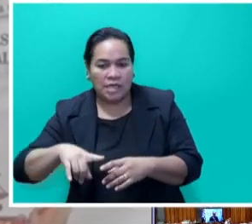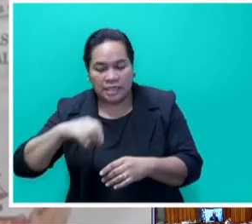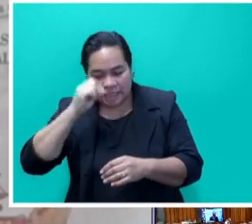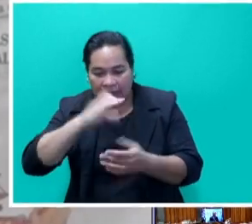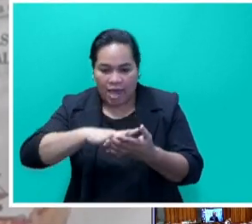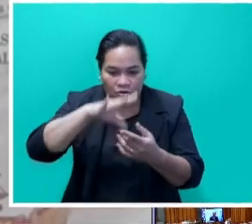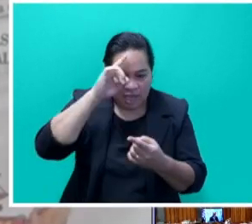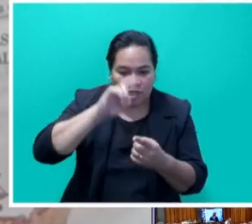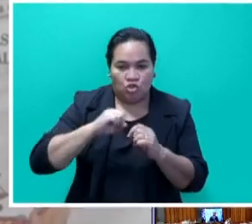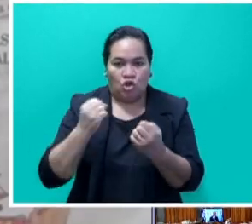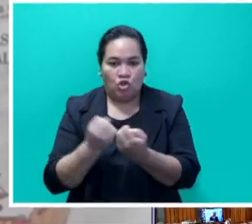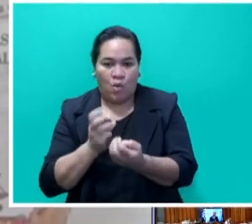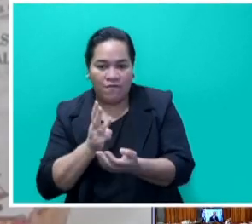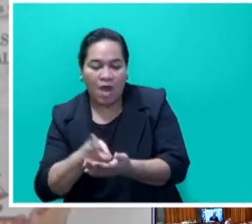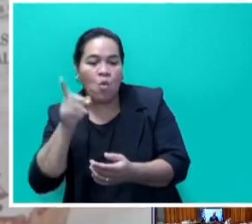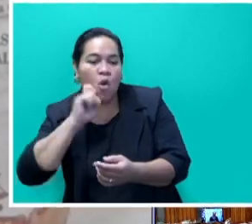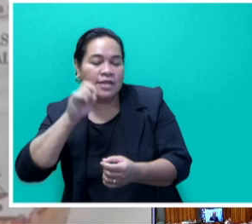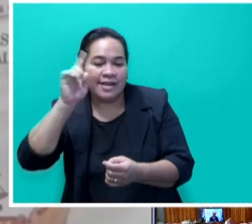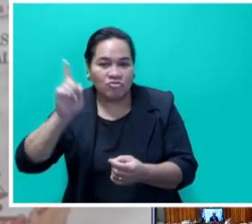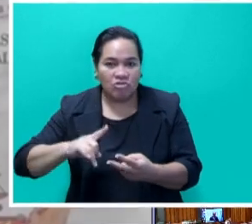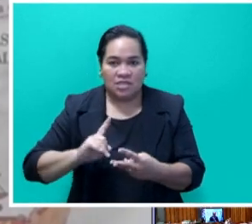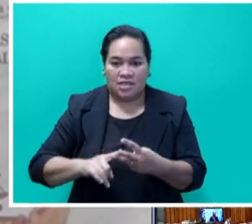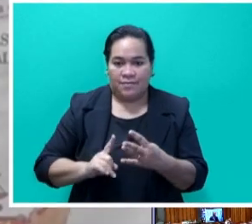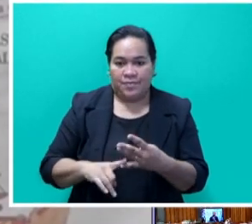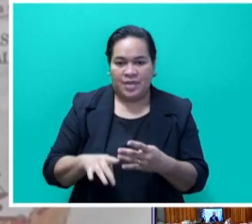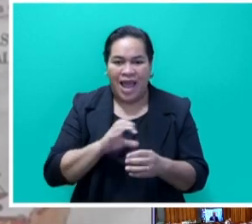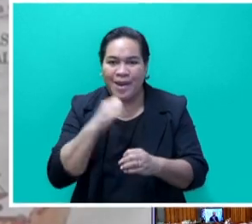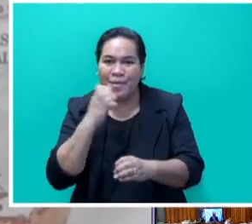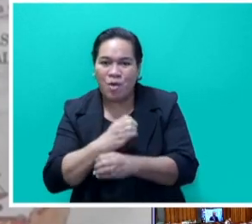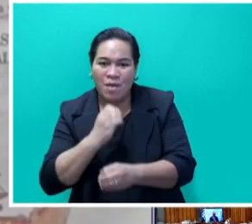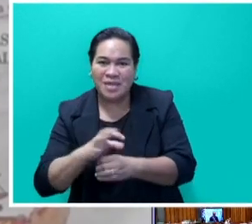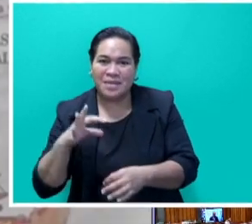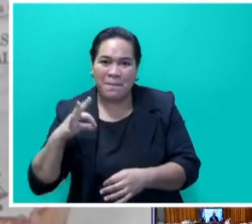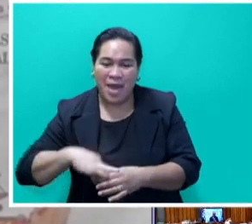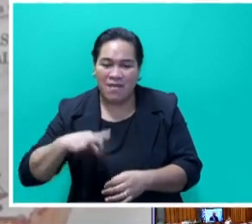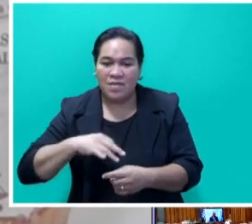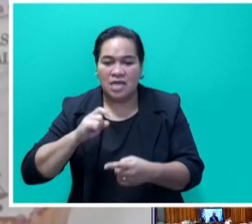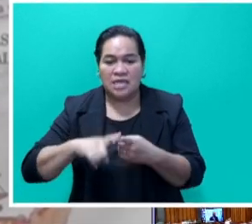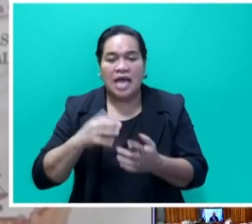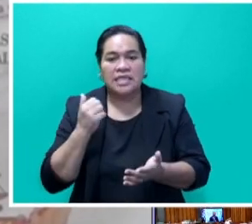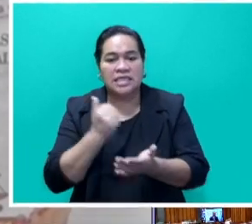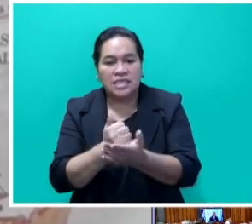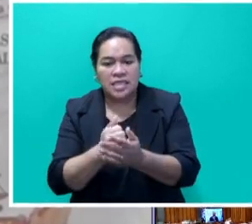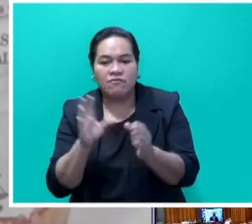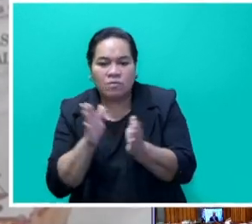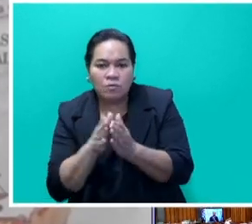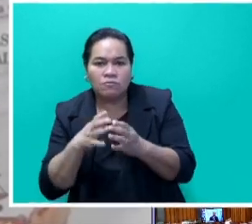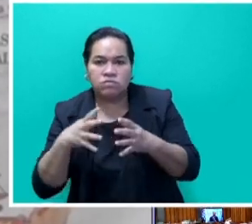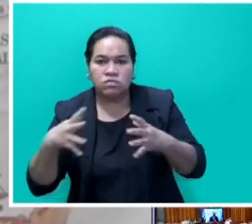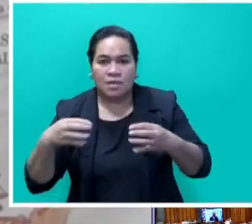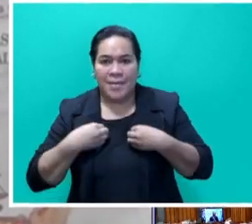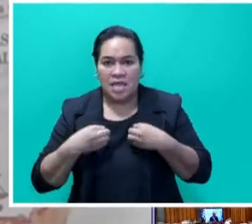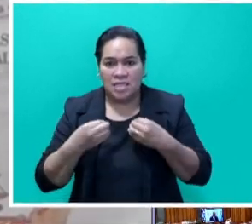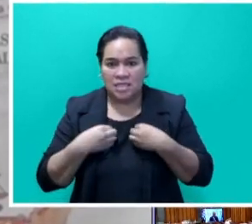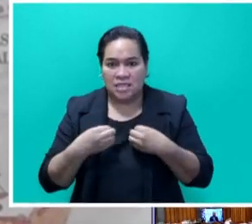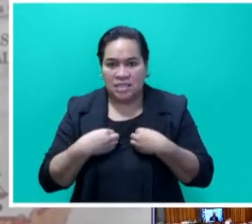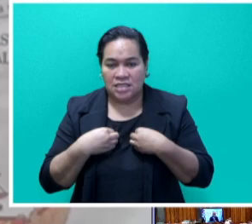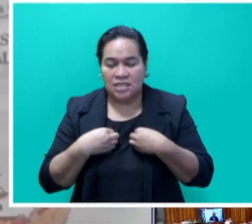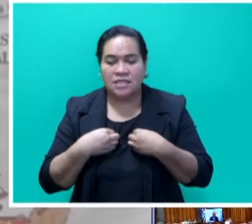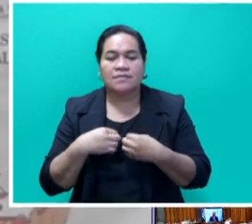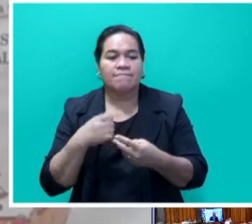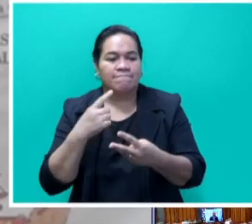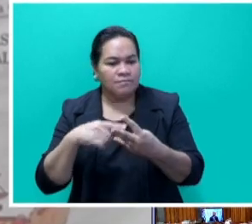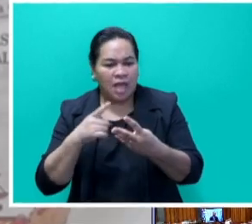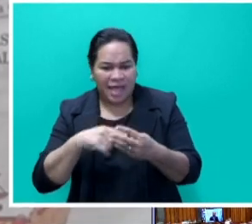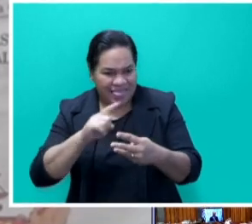social welfare, water, electricity, unemployment benefits, assistance to micro, small, and medium enterprises.